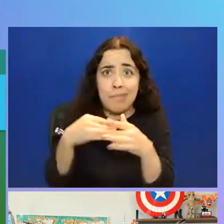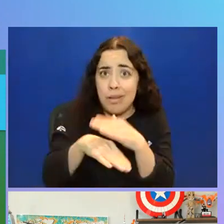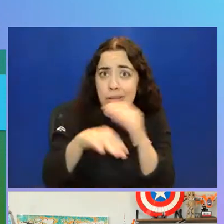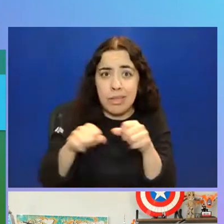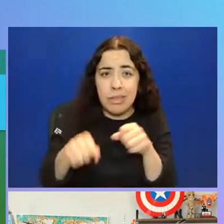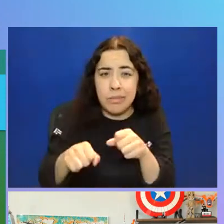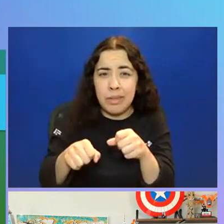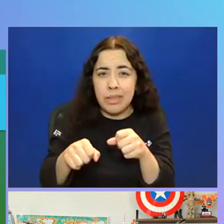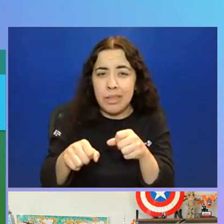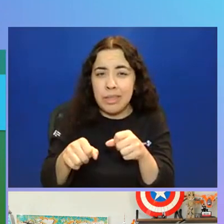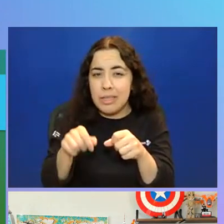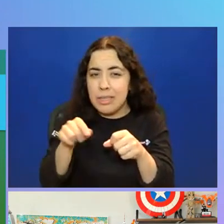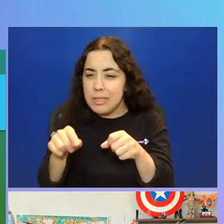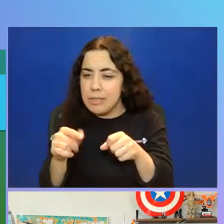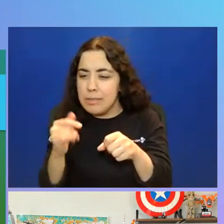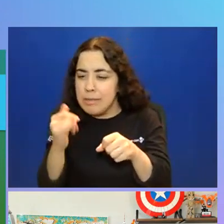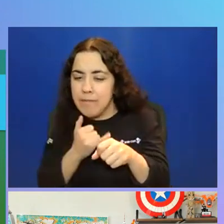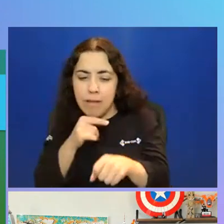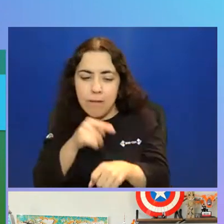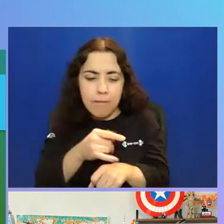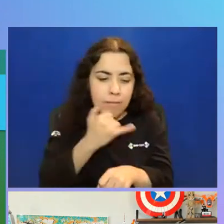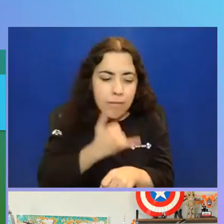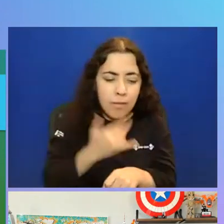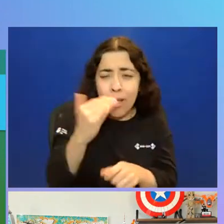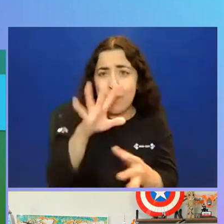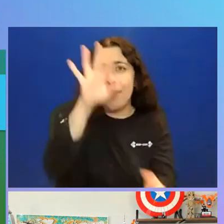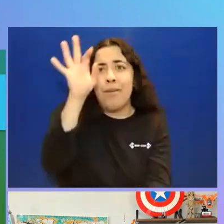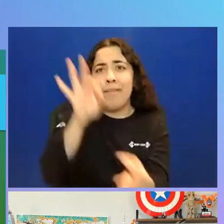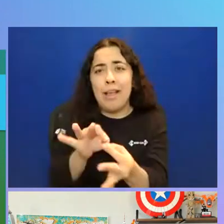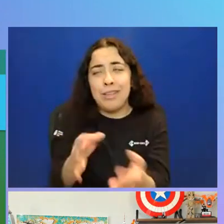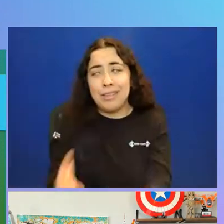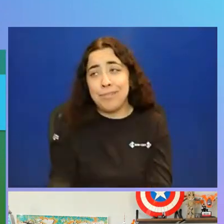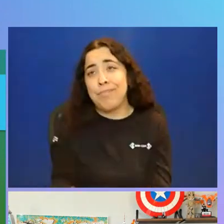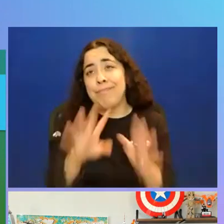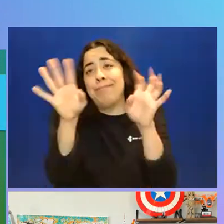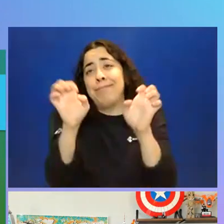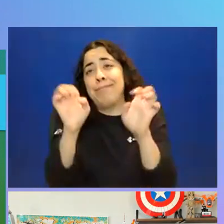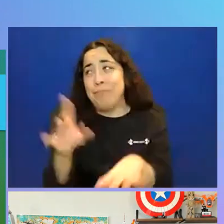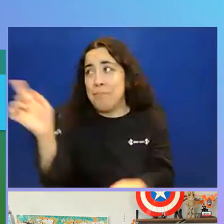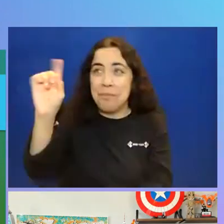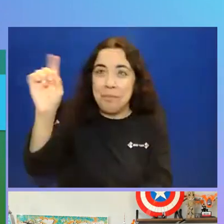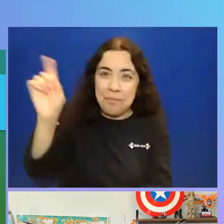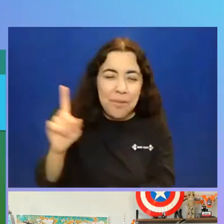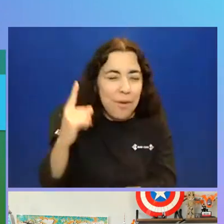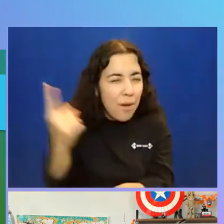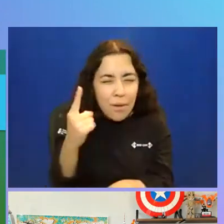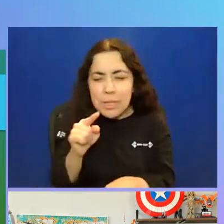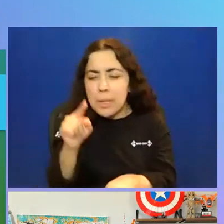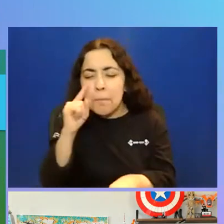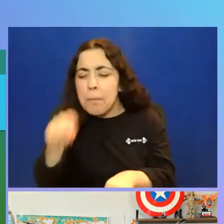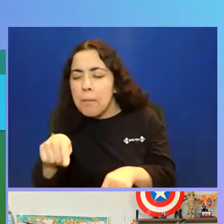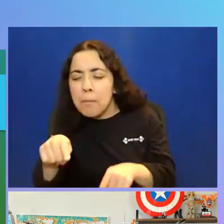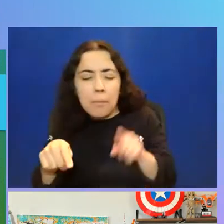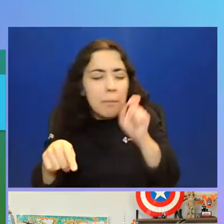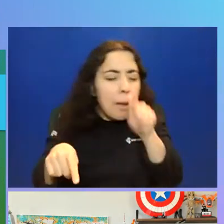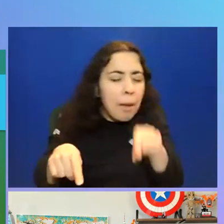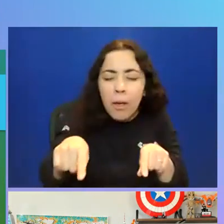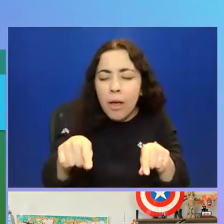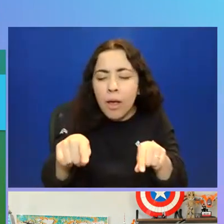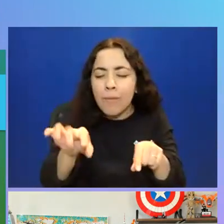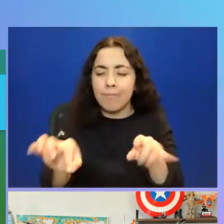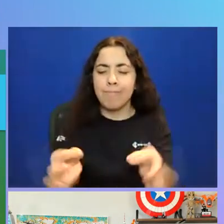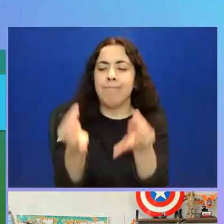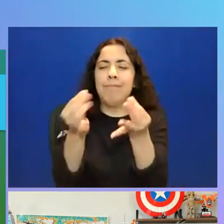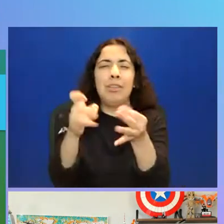that perfection is a bit of a unicorn, and there's always something to be improved upon, right? And so contract is really where